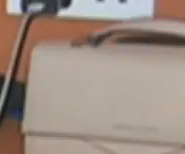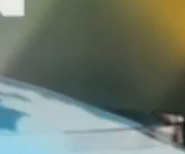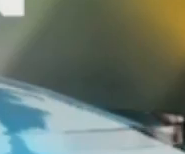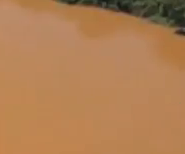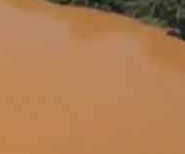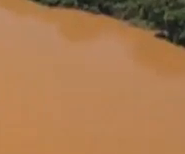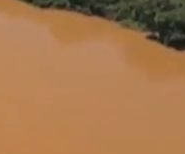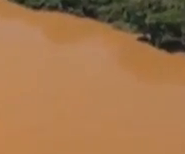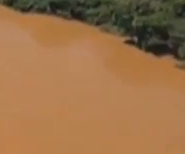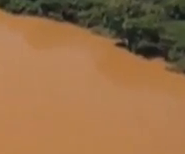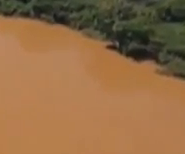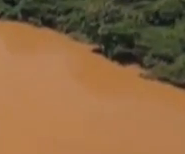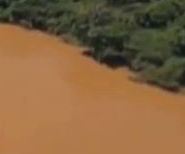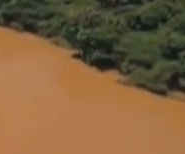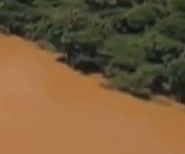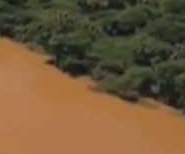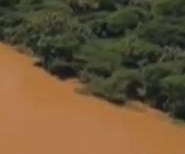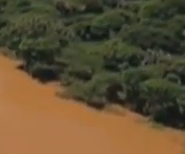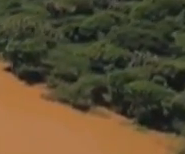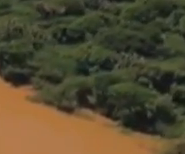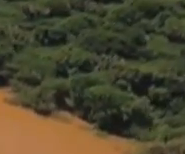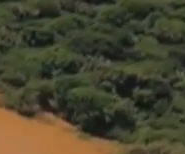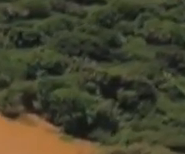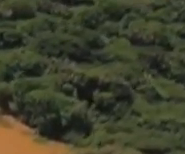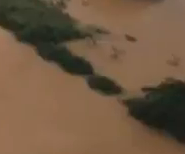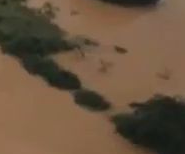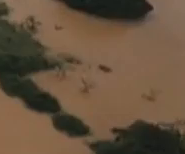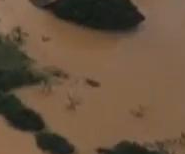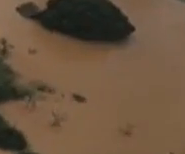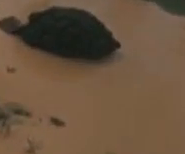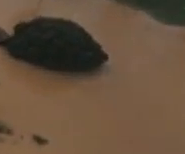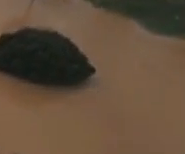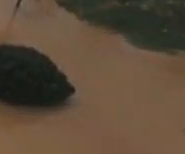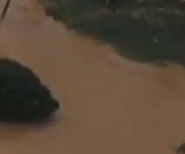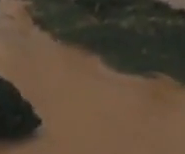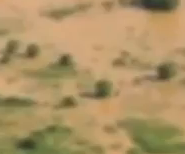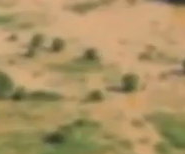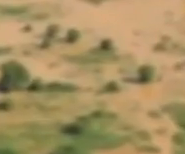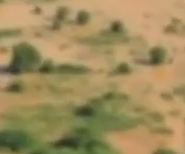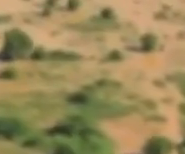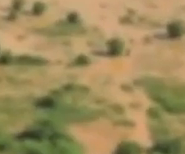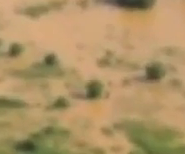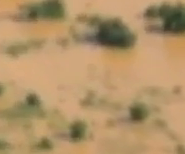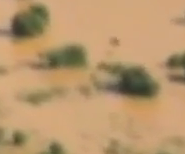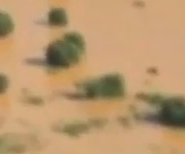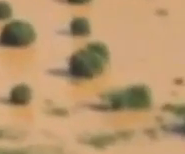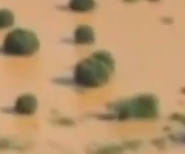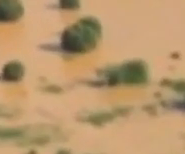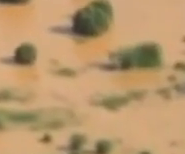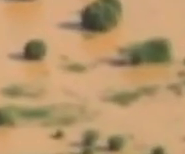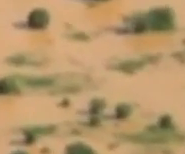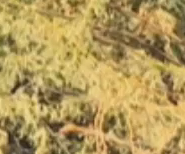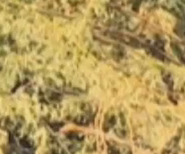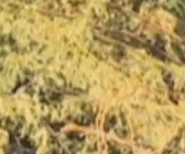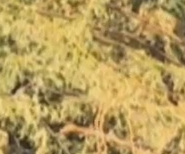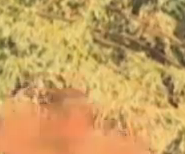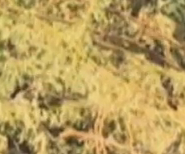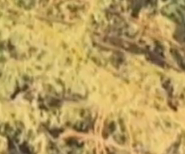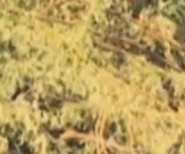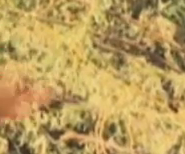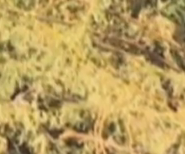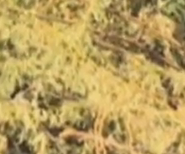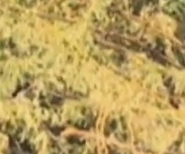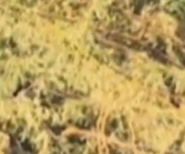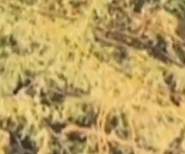COVID-19. Plus, floods rain hell and destruction across the country.